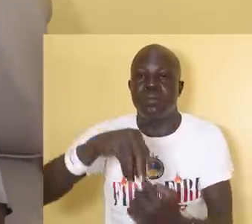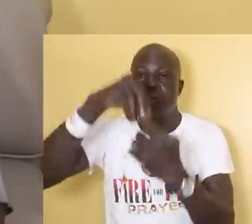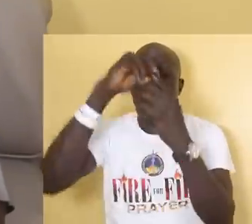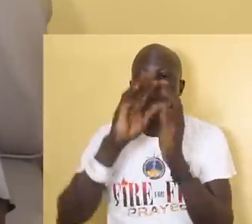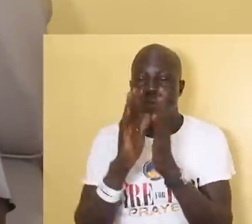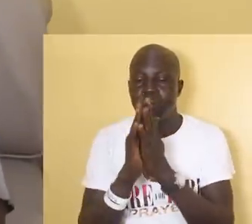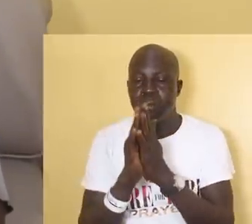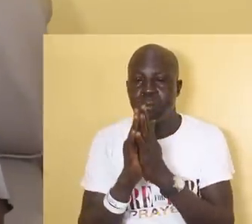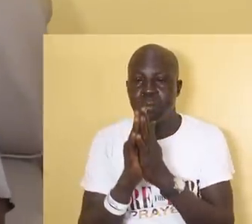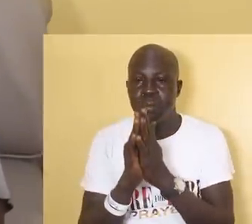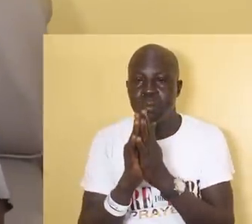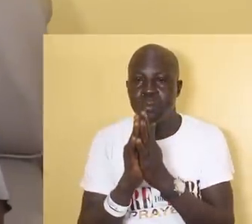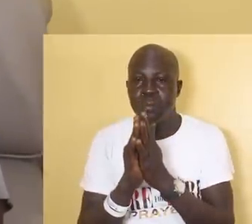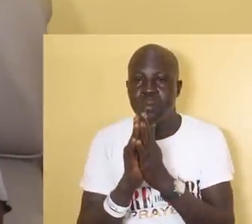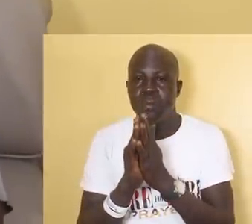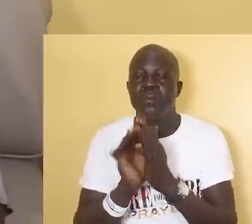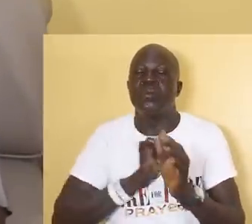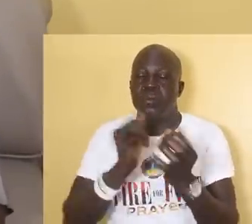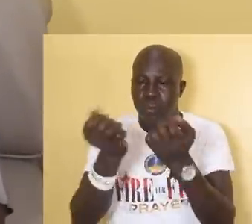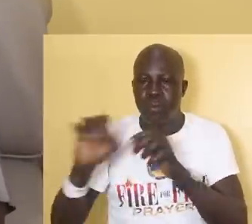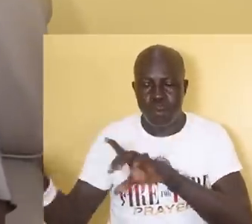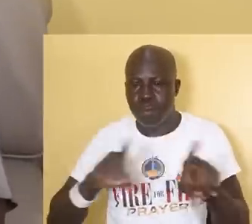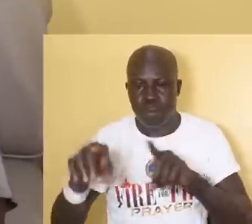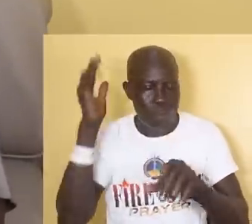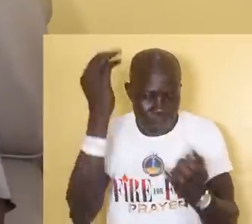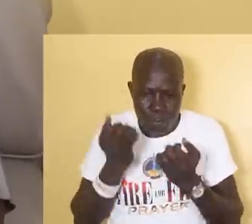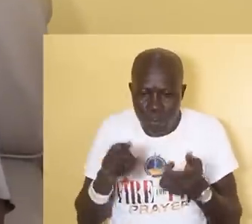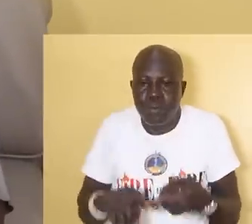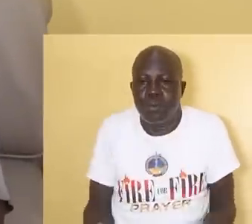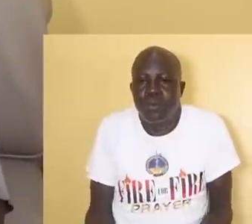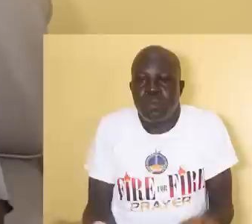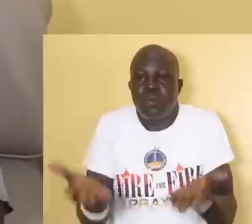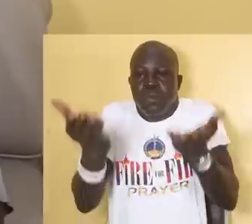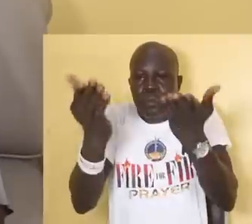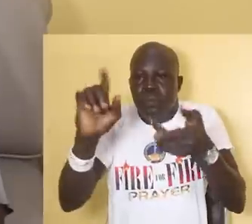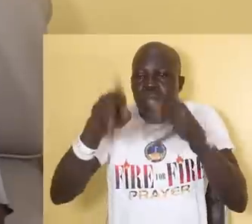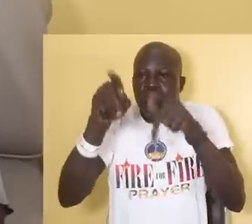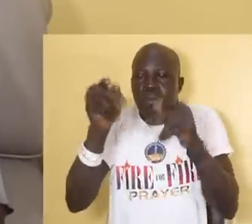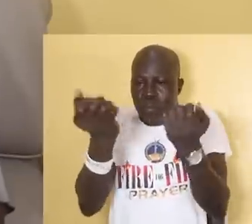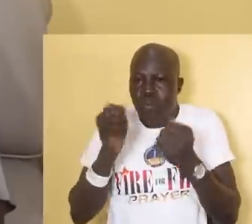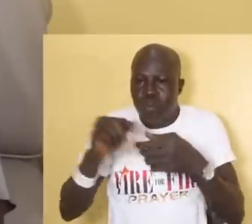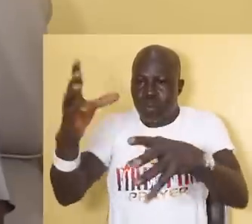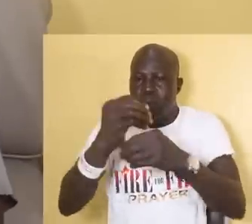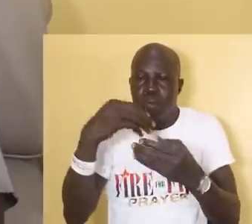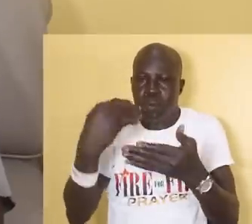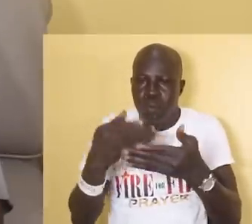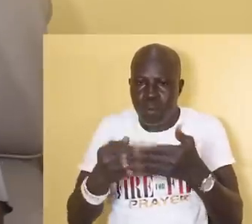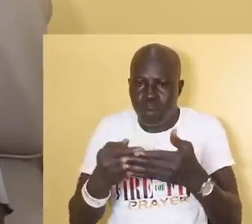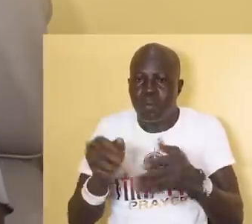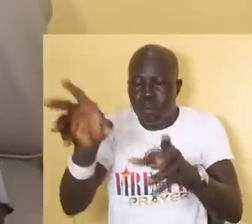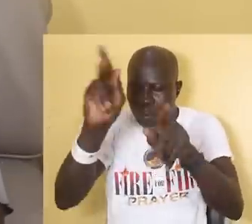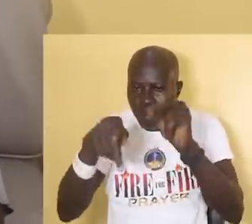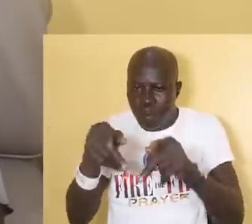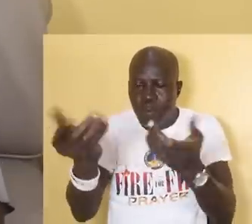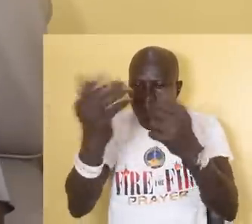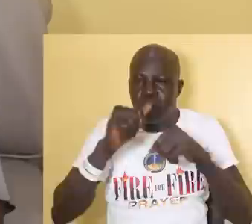There's special prayer that will do for the people that want to rise. I want to thank the people that want to get money. I want to thank the people